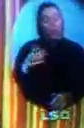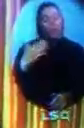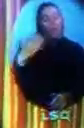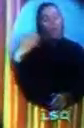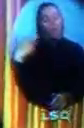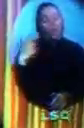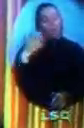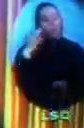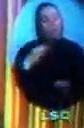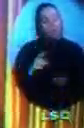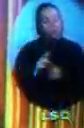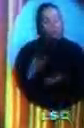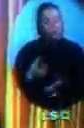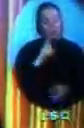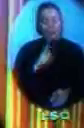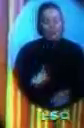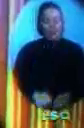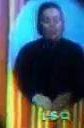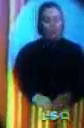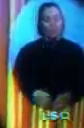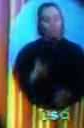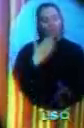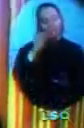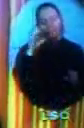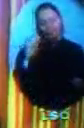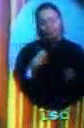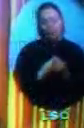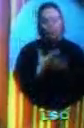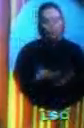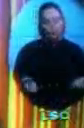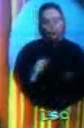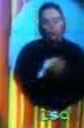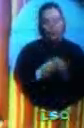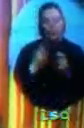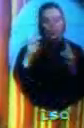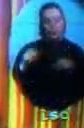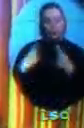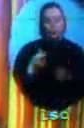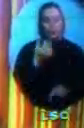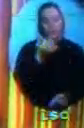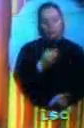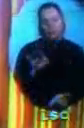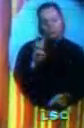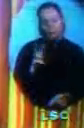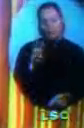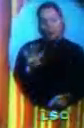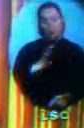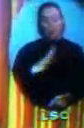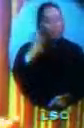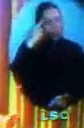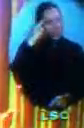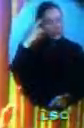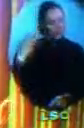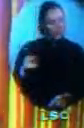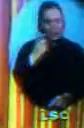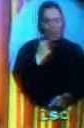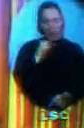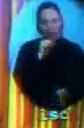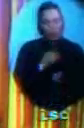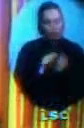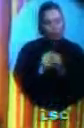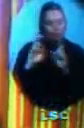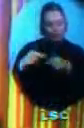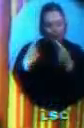Well, thank you very much, Mr. Speaker. You know, a lot has changed since 1964, but apparently not the Liberals' thinking. What hasn't changed since 1964